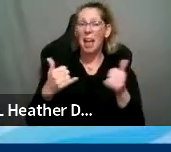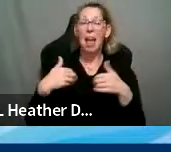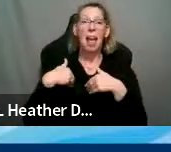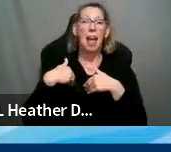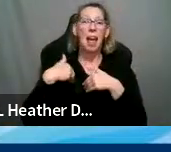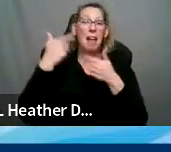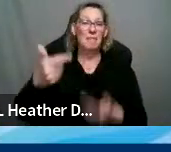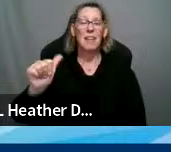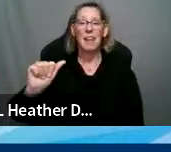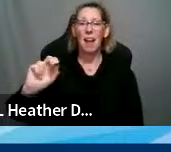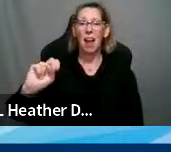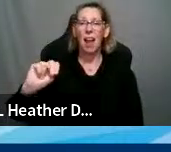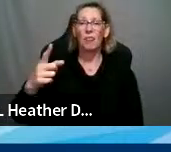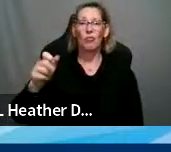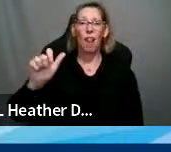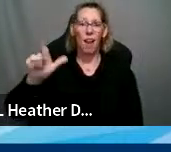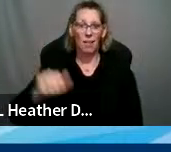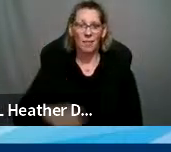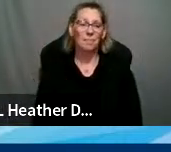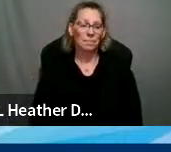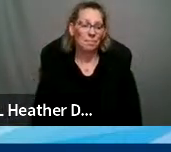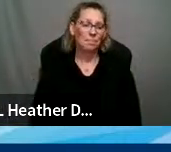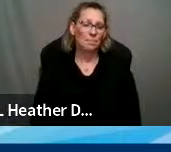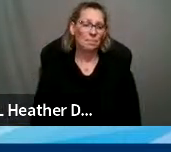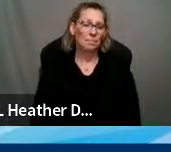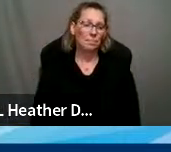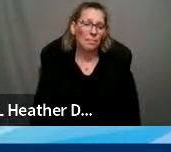to Angela next.